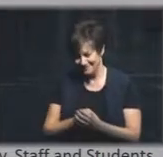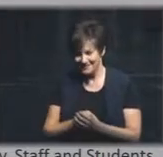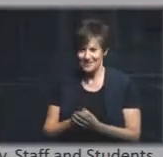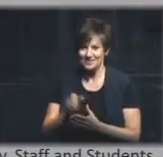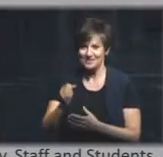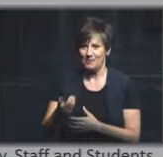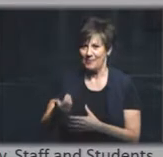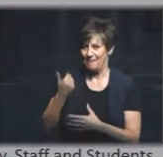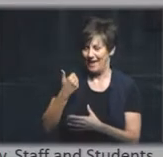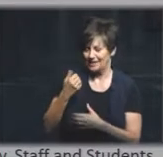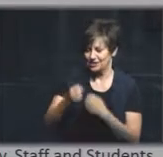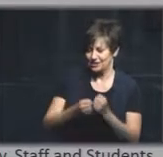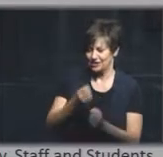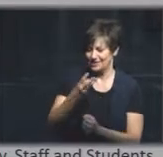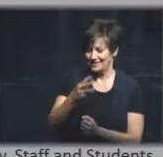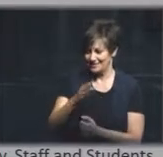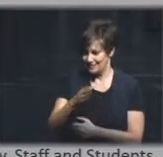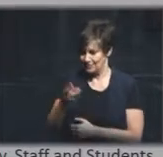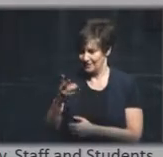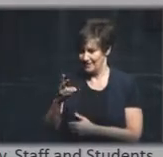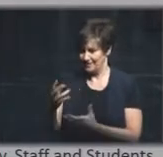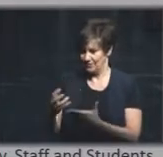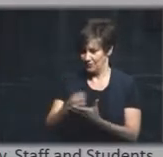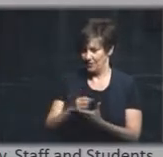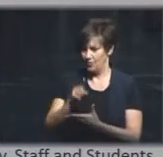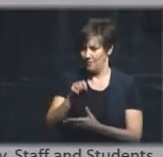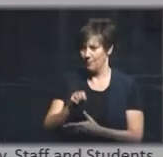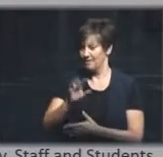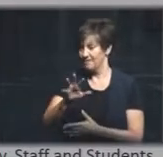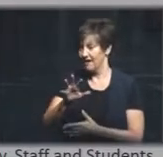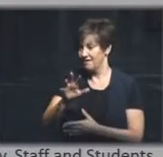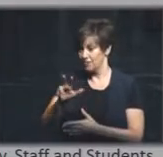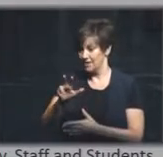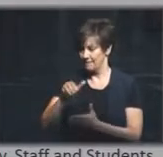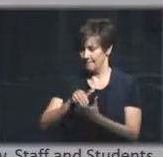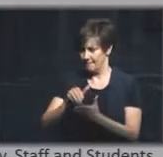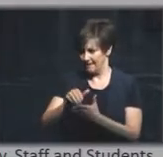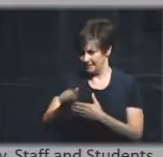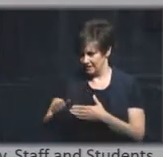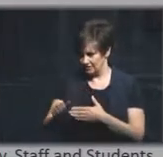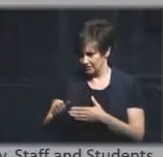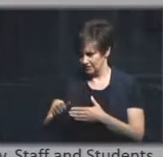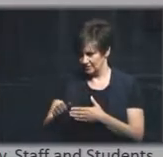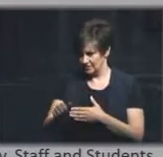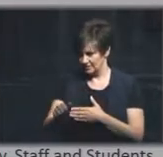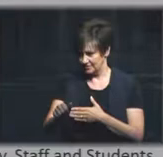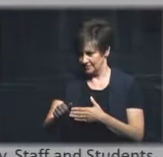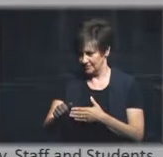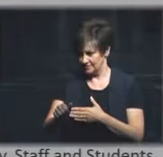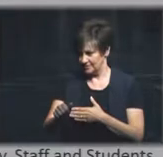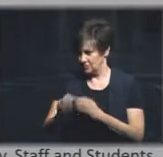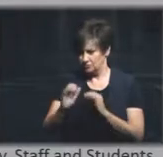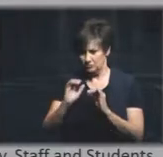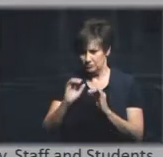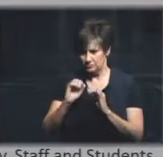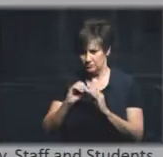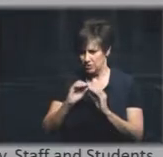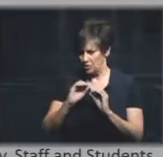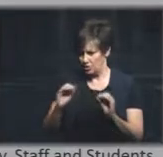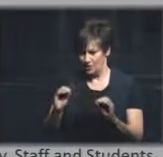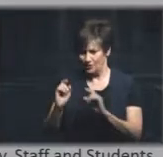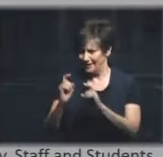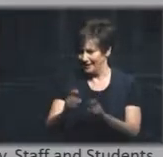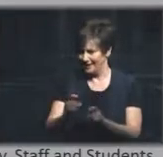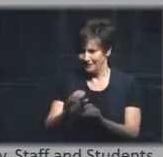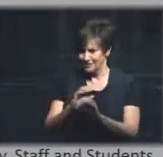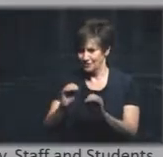year 16-17, we raised $1.53 million. No $1 million gift, no bequest,